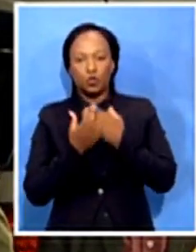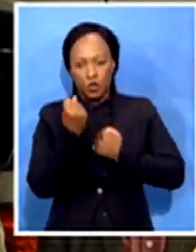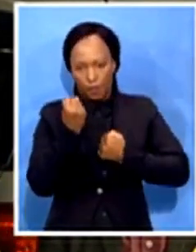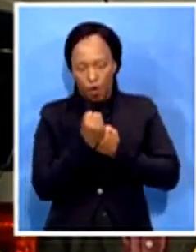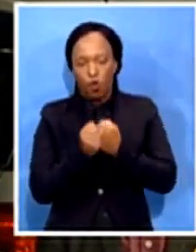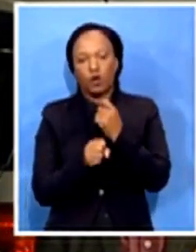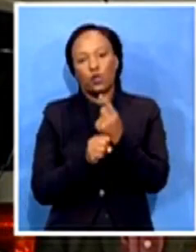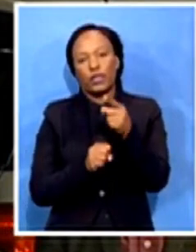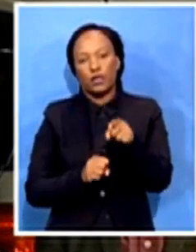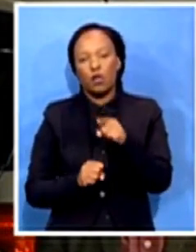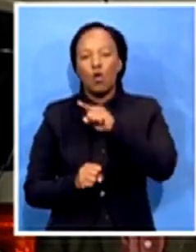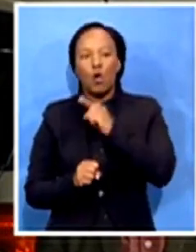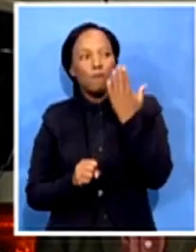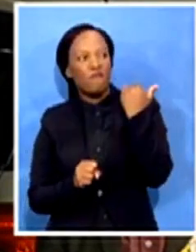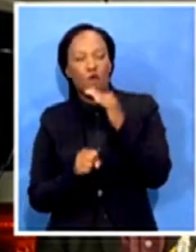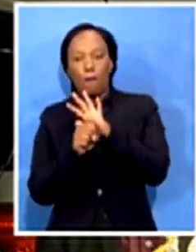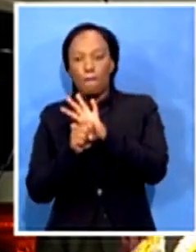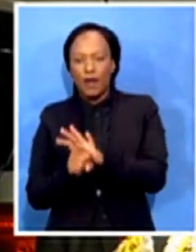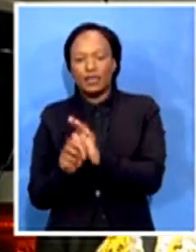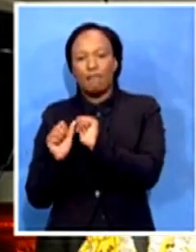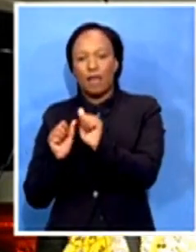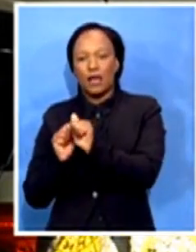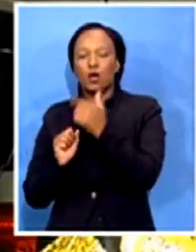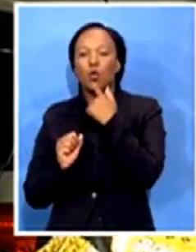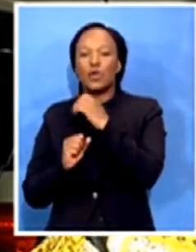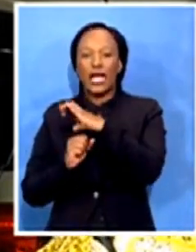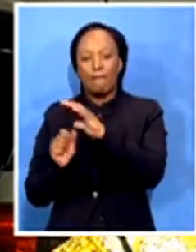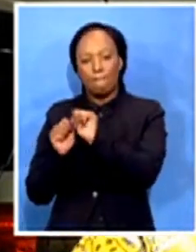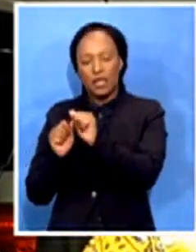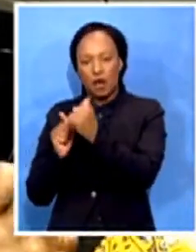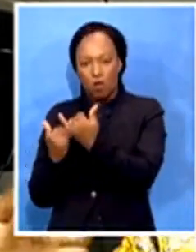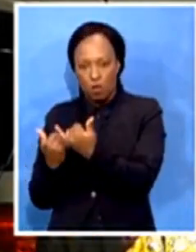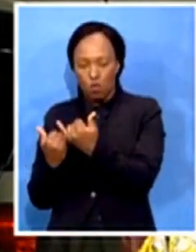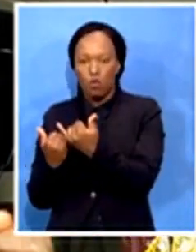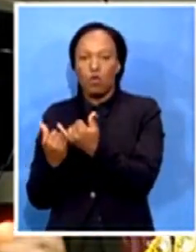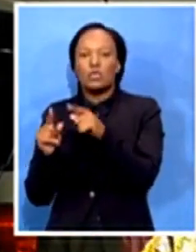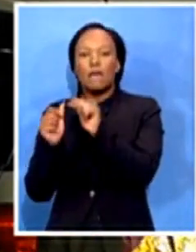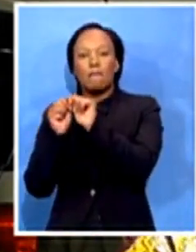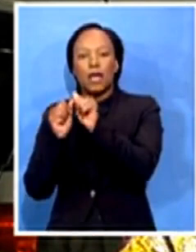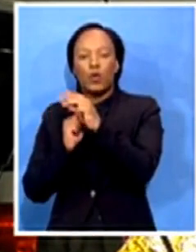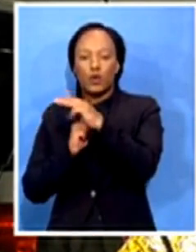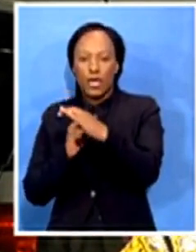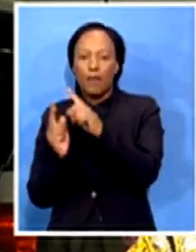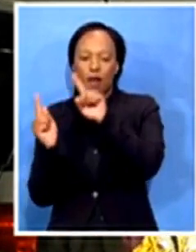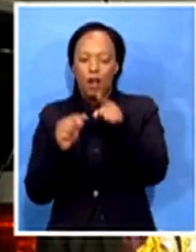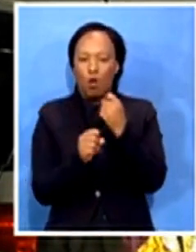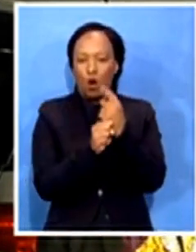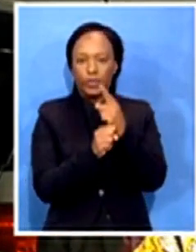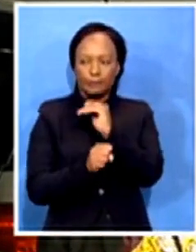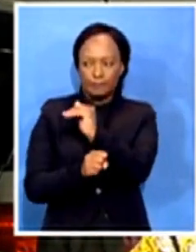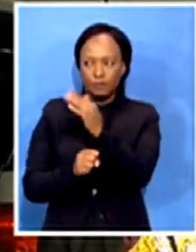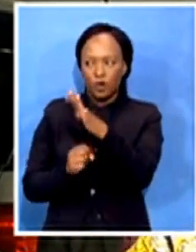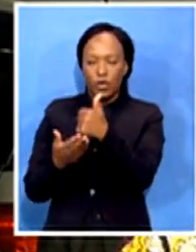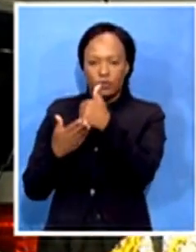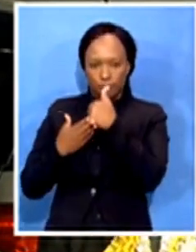less, especially in the Eastern Cape, and less in the Western Cape. But I would like the MEC and the CEO just to